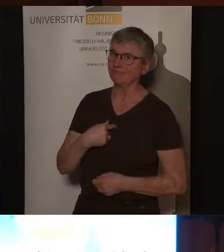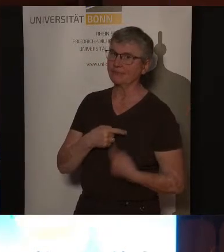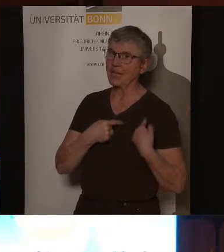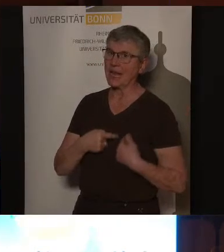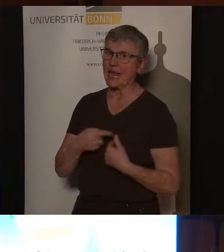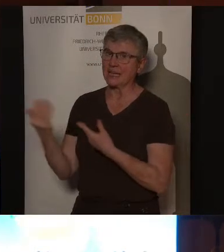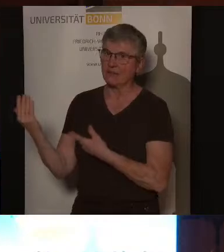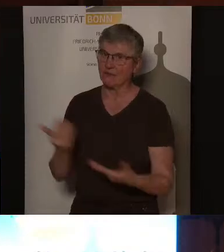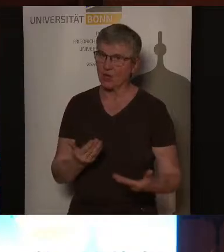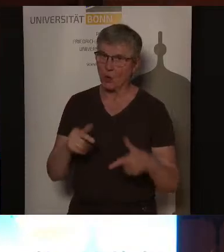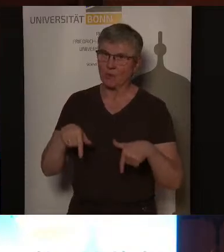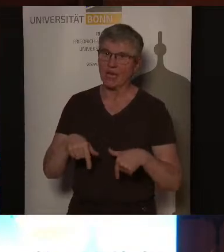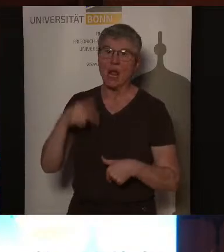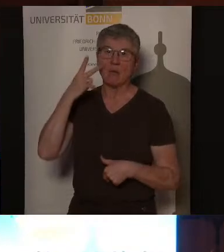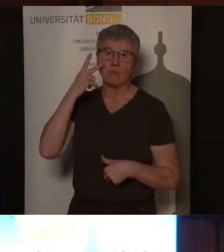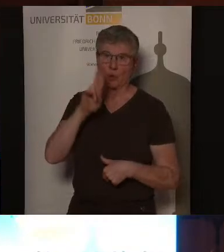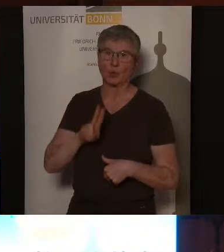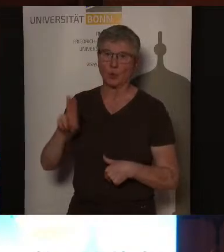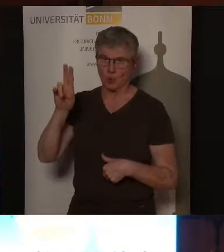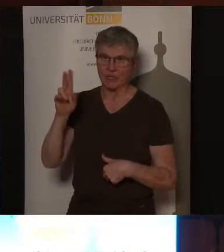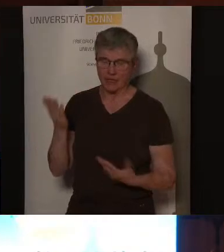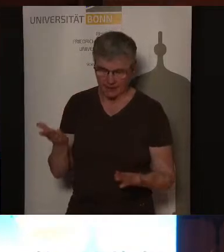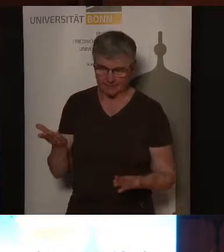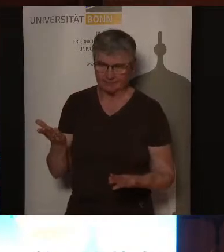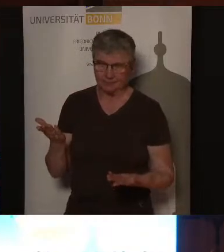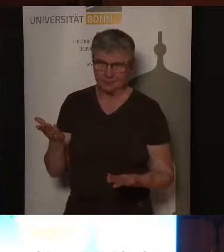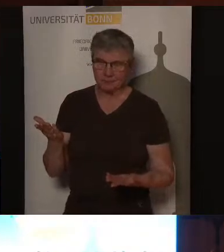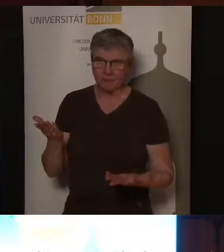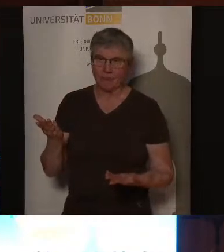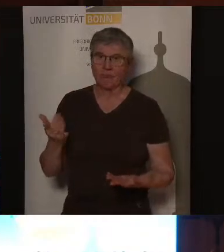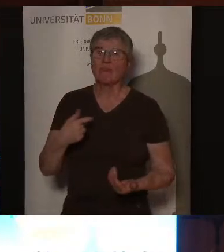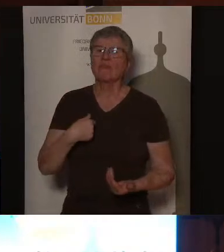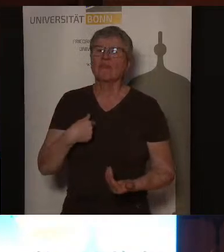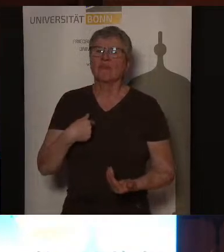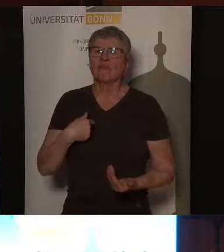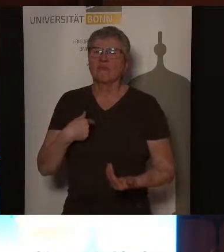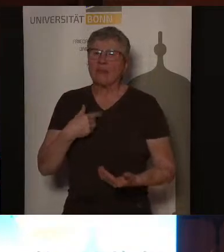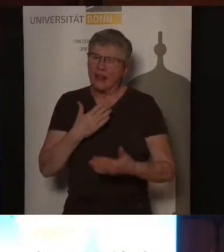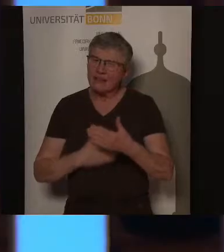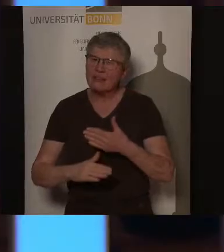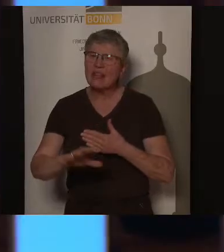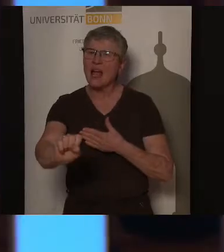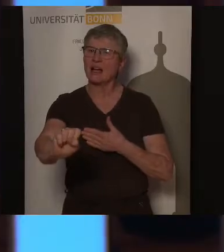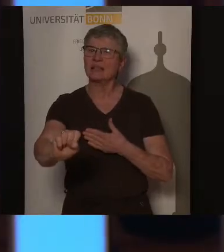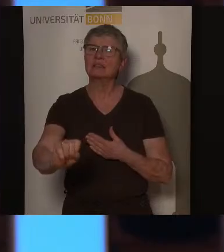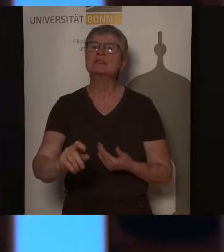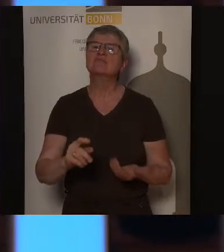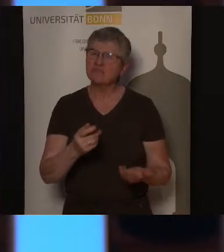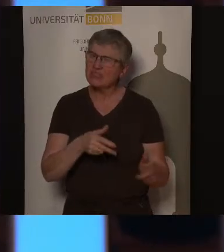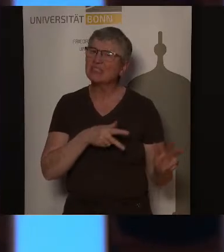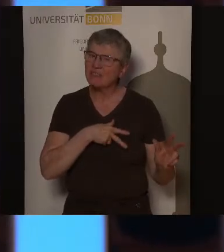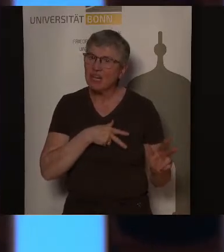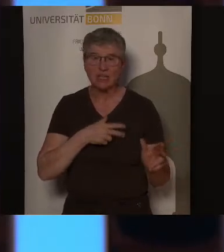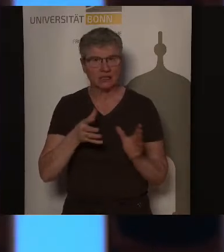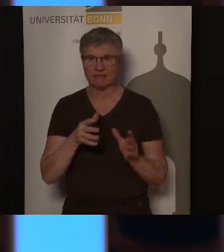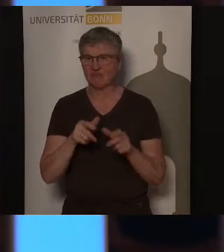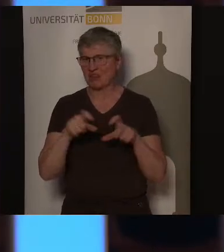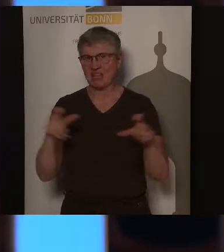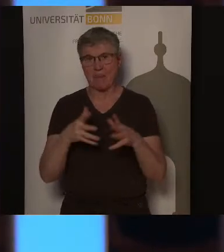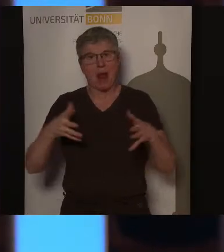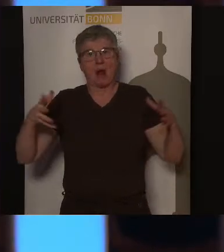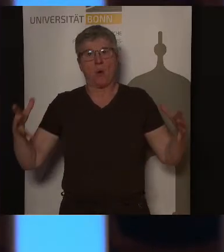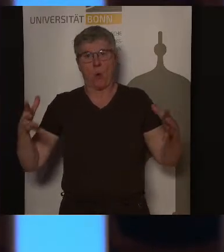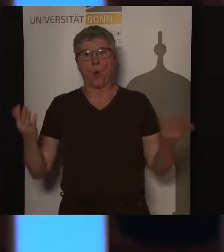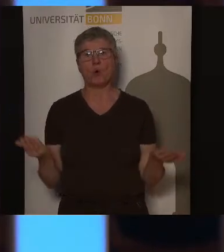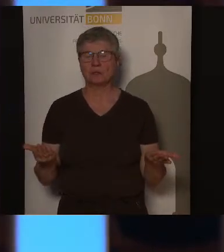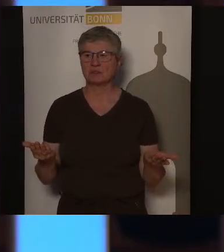Well, first of all, welcome also on my behalf here at the university. Now, sustainability is in fact